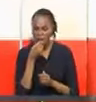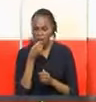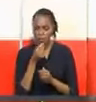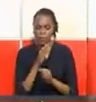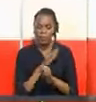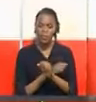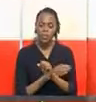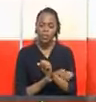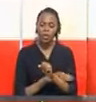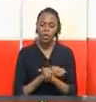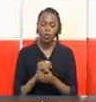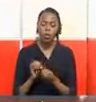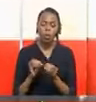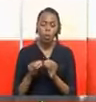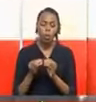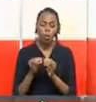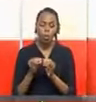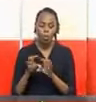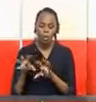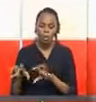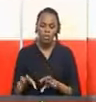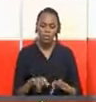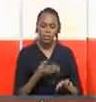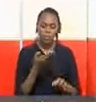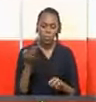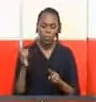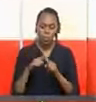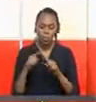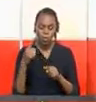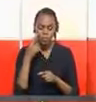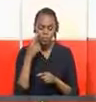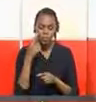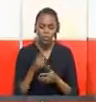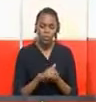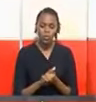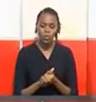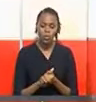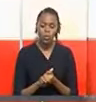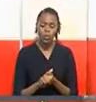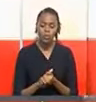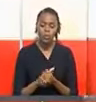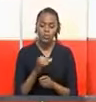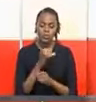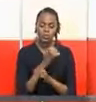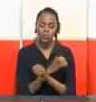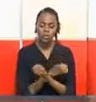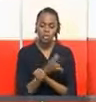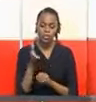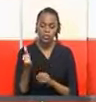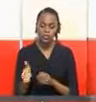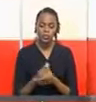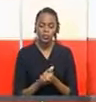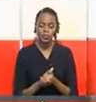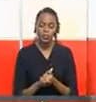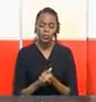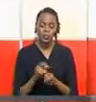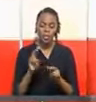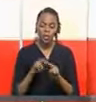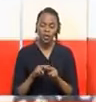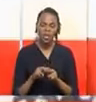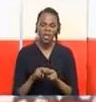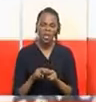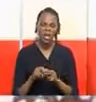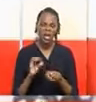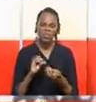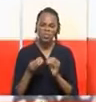Dongosoro, or overseeing the renovation of St. Patrick's Parish. He was always involved in the church